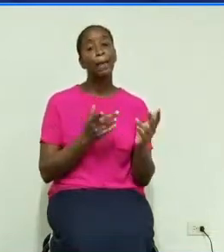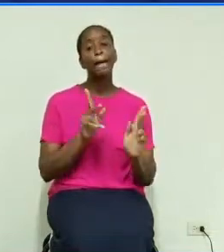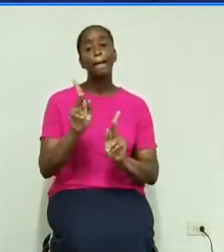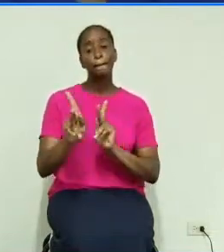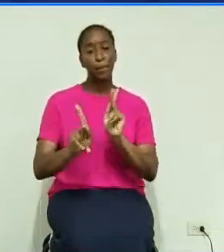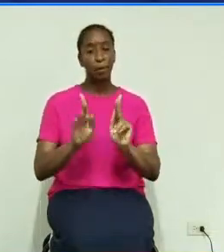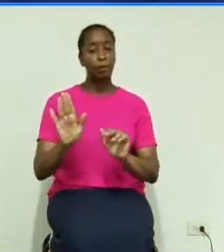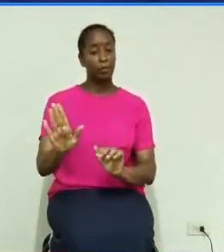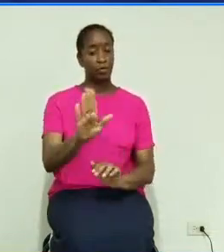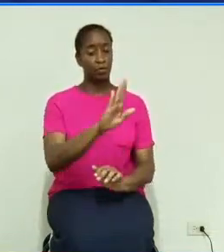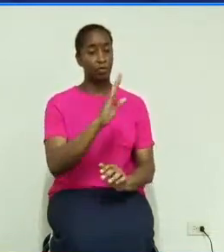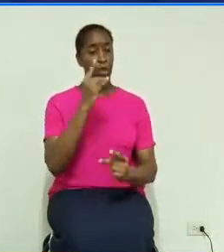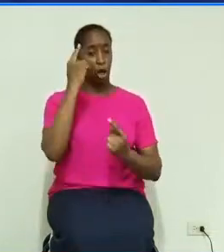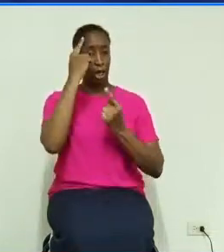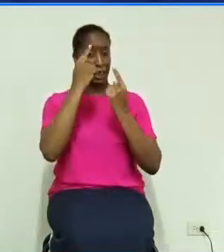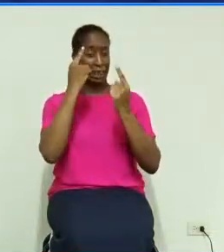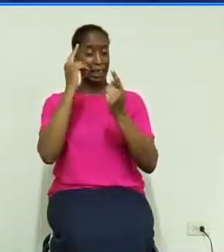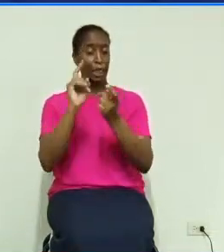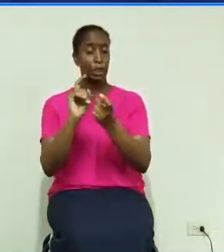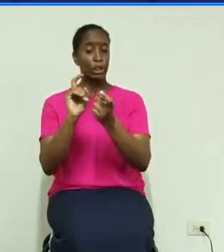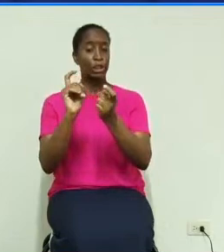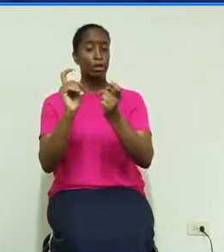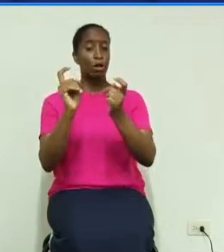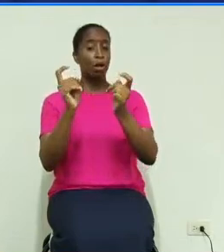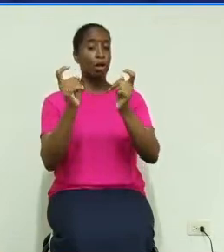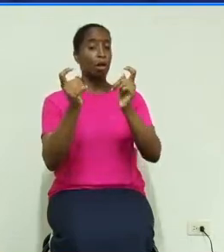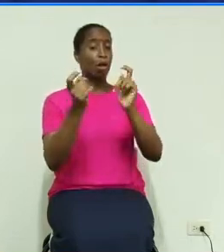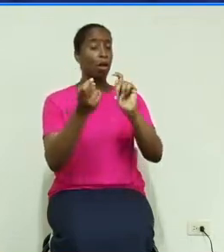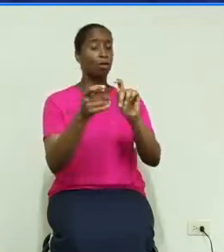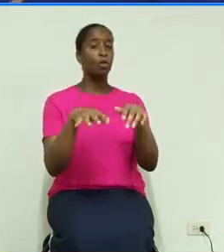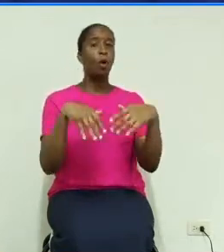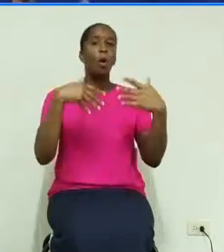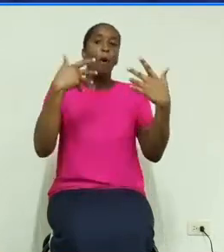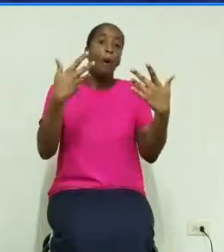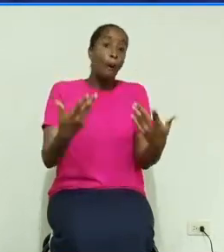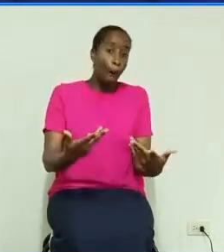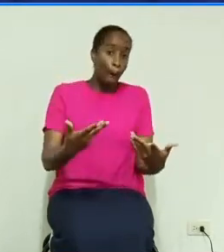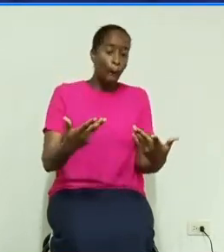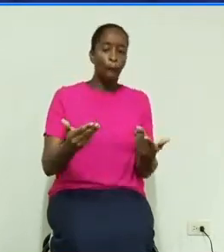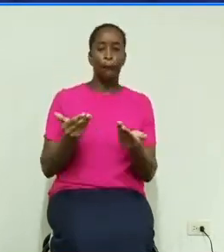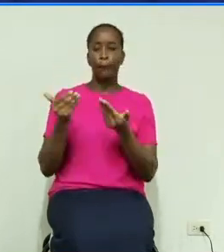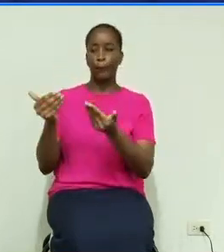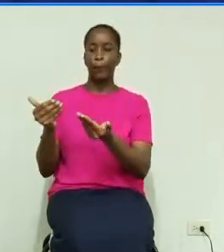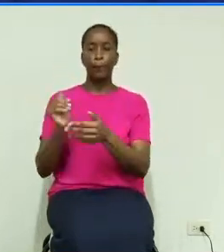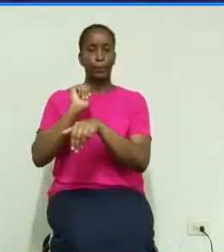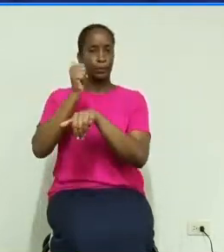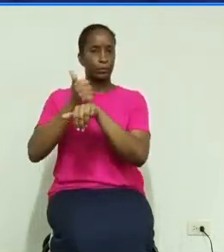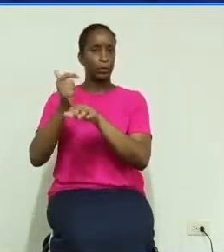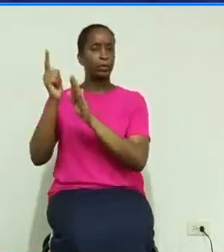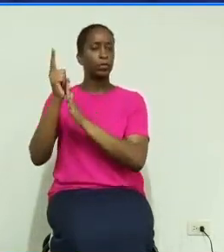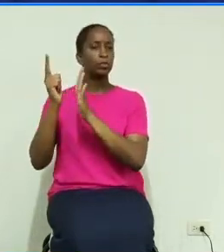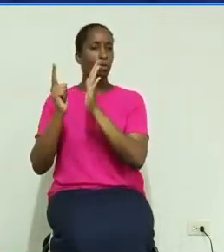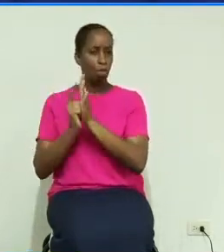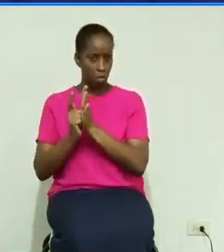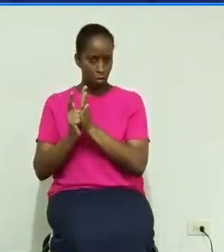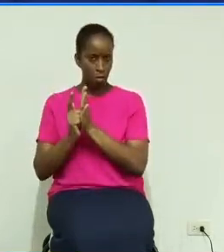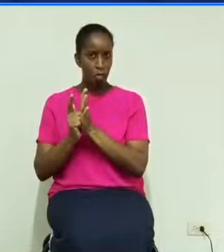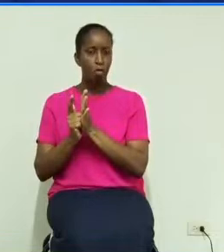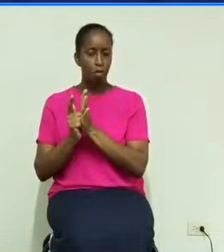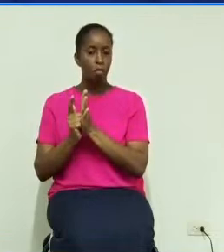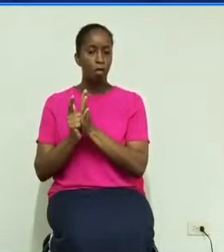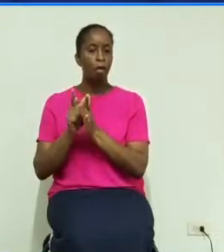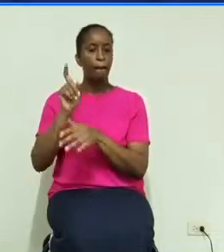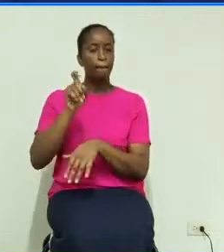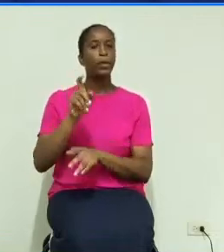actively bring people along, right? So when we're speaking about political culture, obviously we're speaking about people's